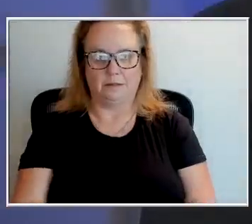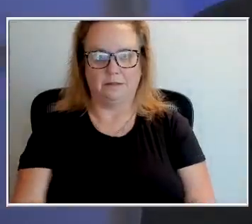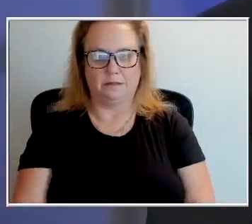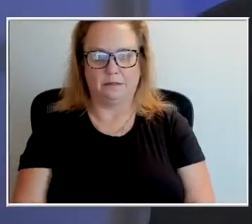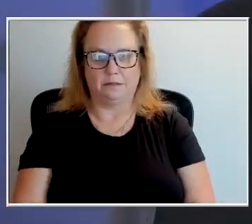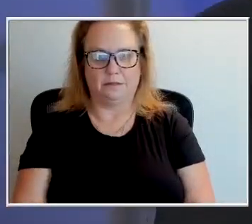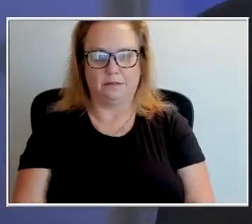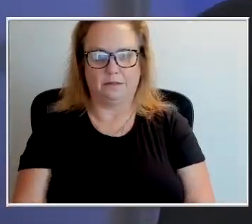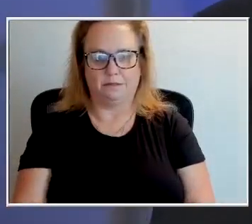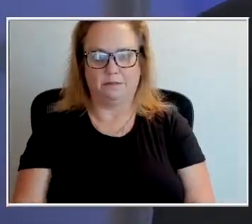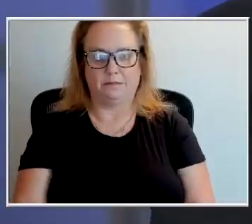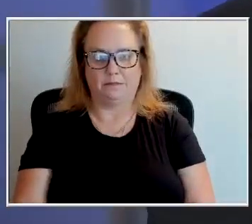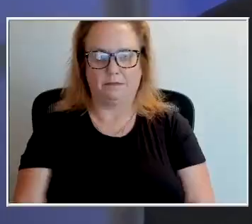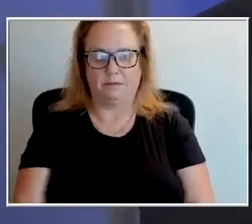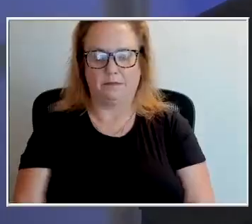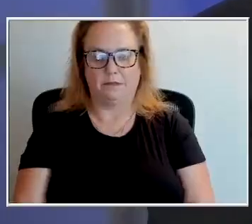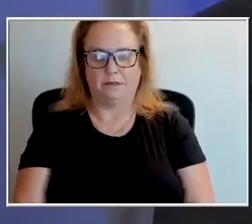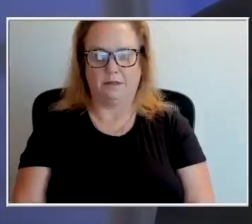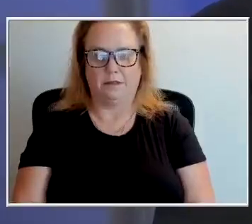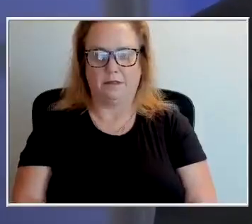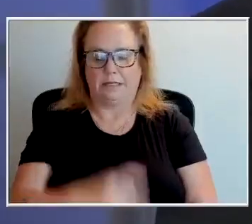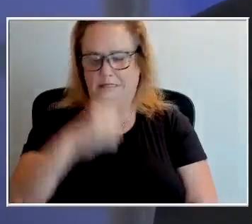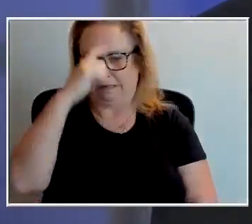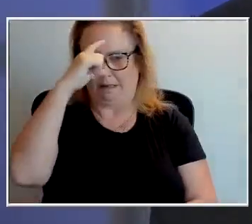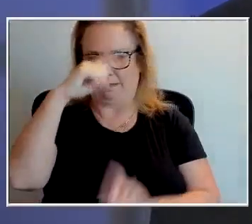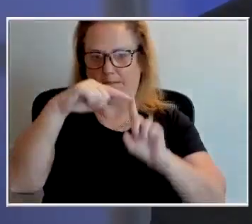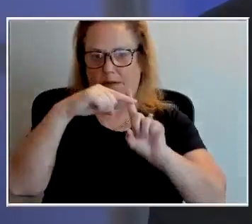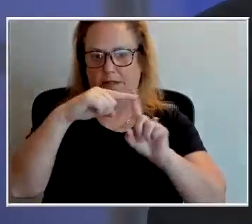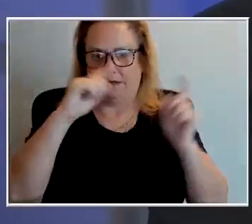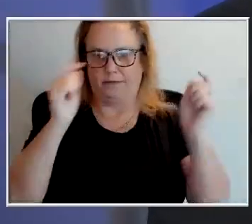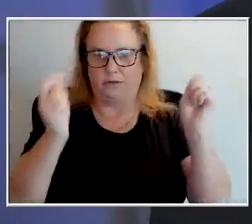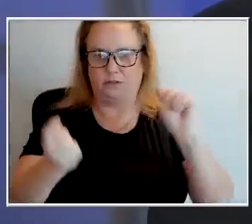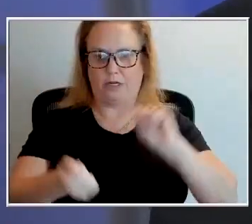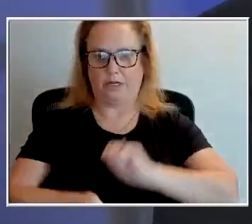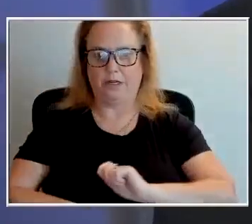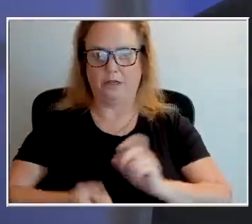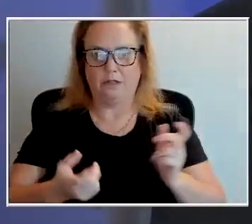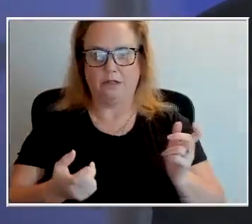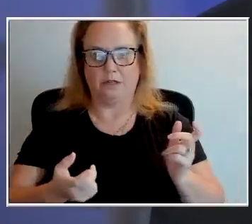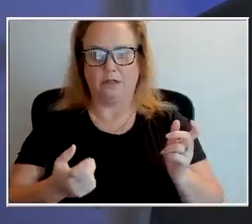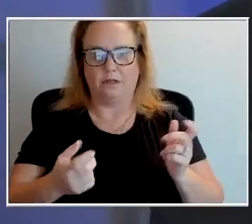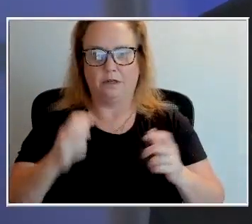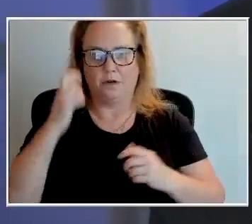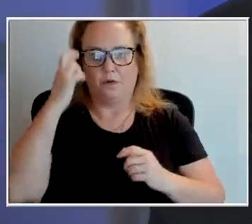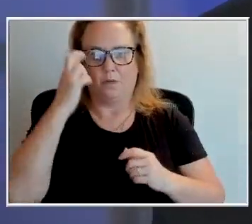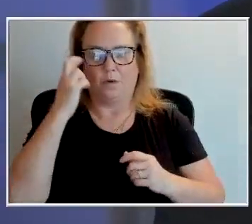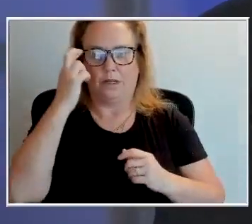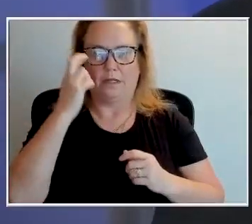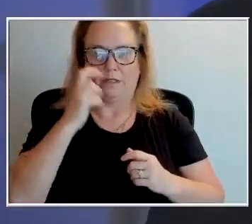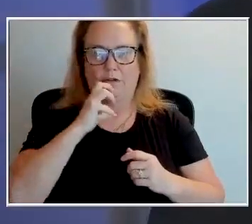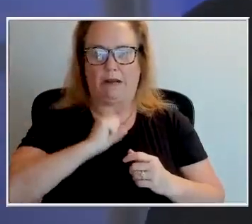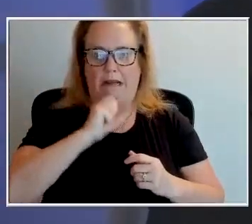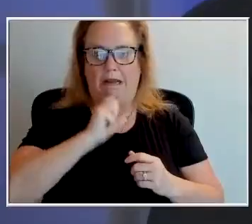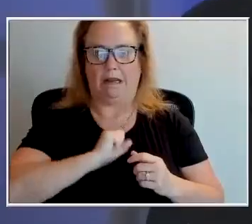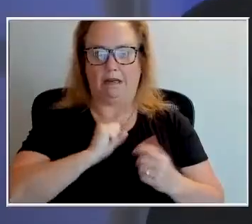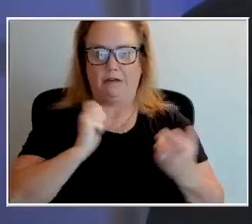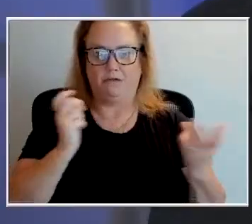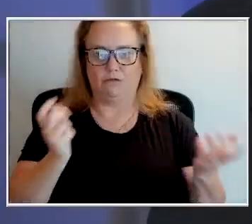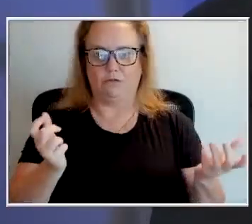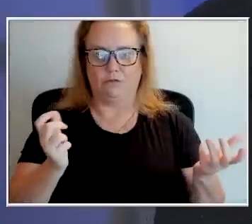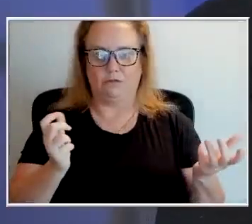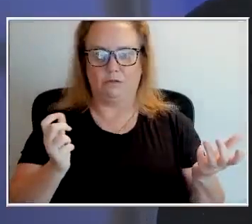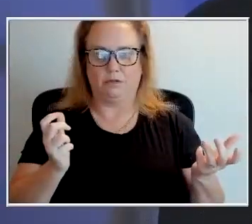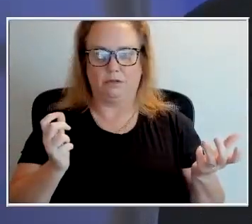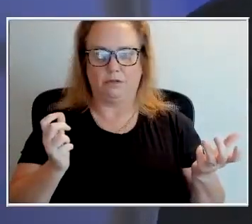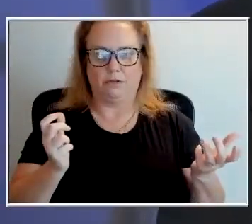and you know, it's just a conscious, positive change of, you know, realizing that your age and, you